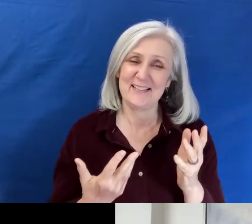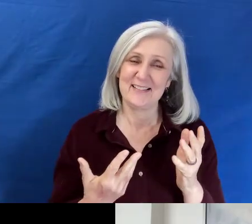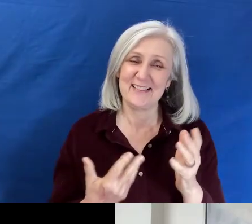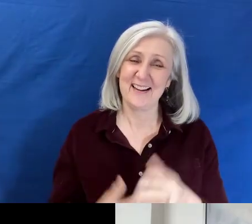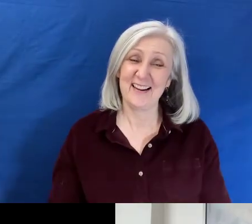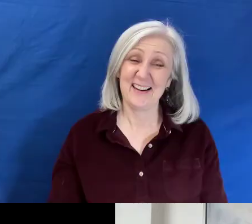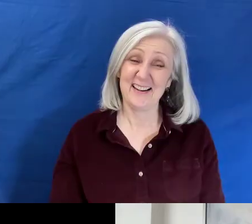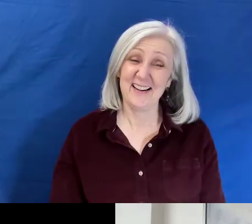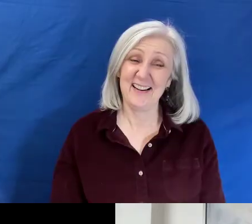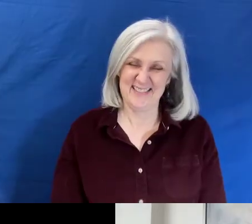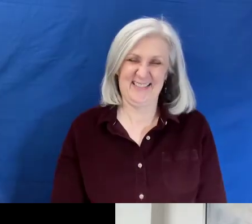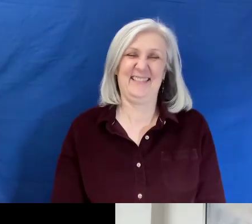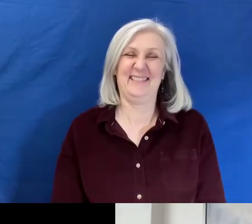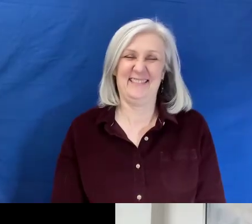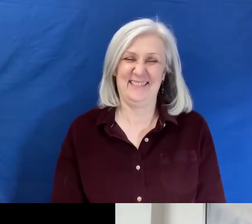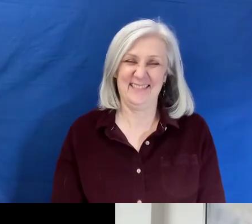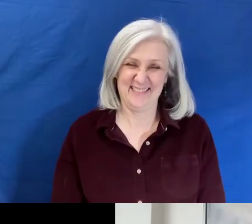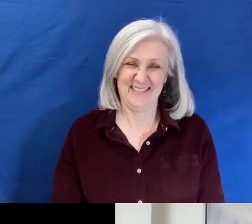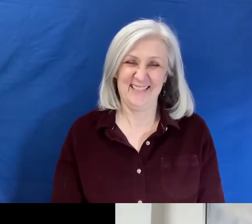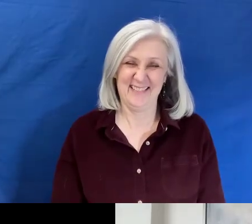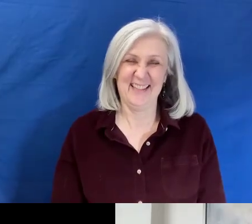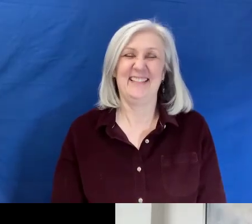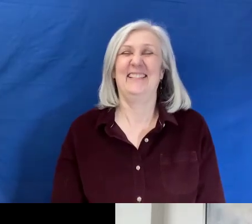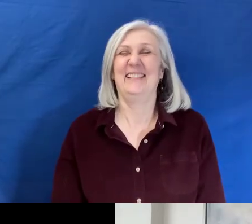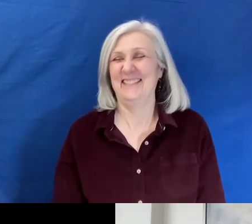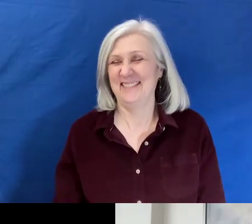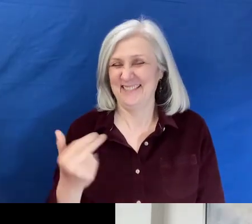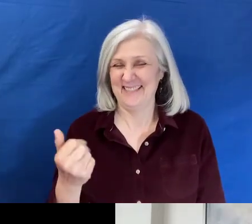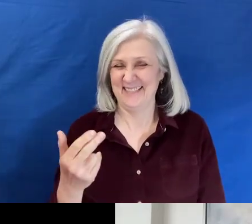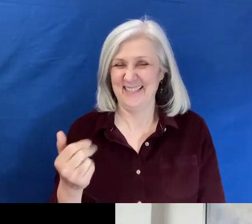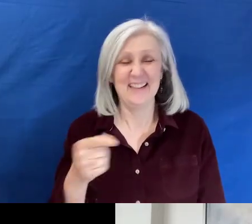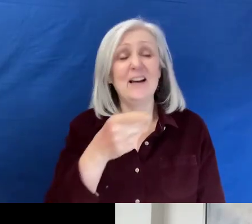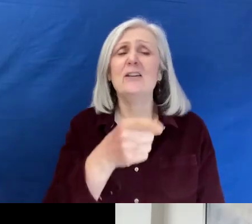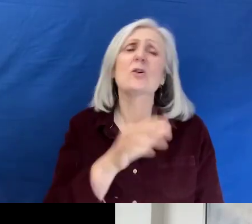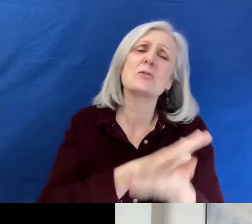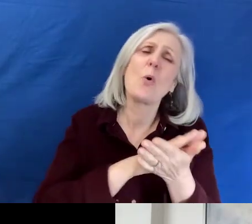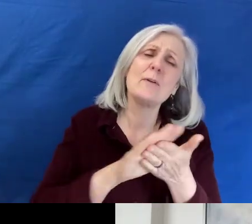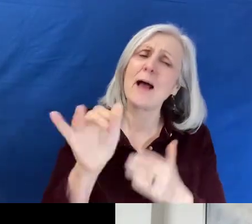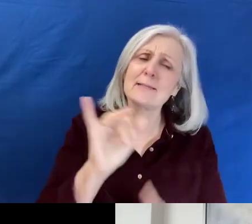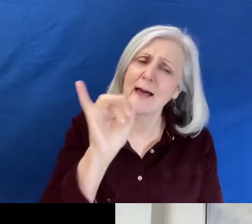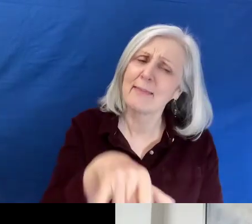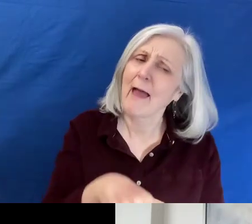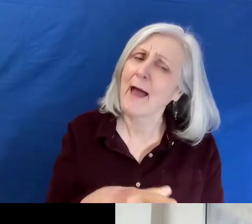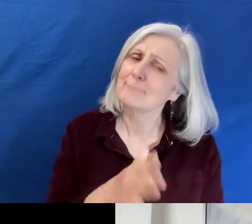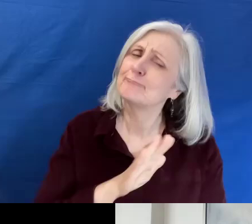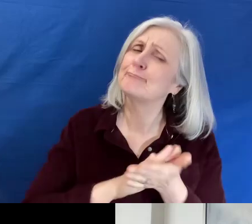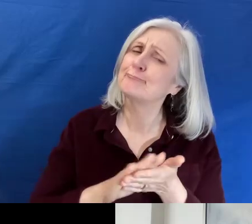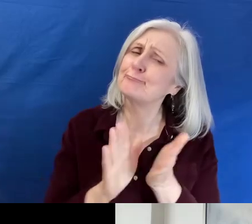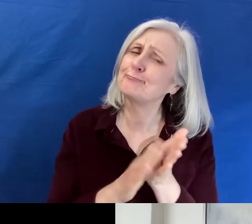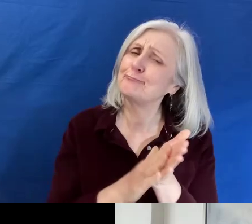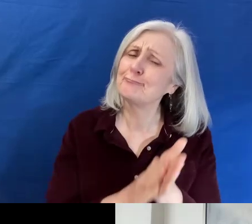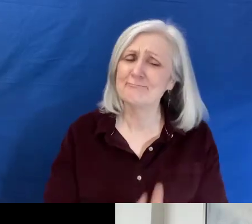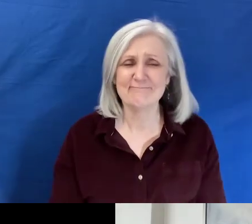I'm like, I have gummy bears for you. I have them. you're so nice like that. You're so nice. I know I try